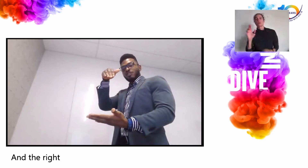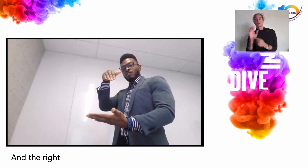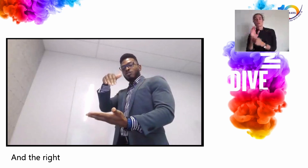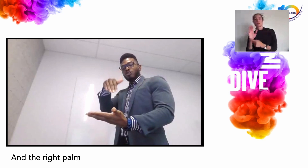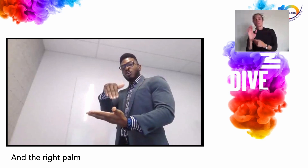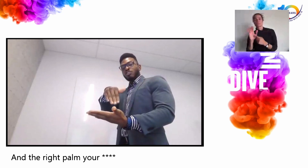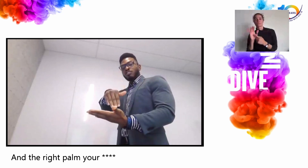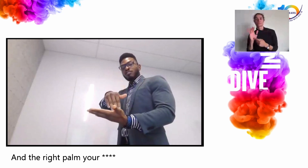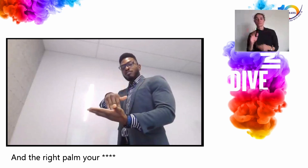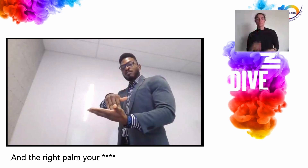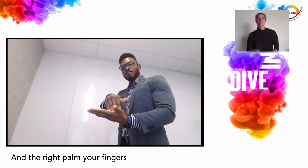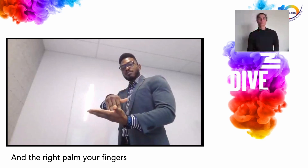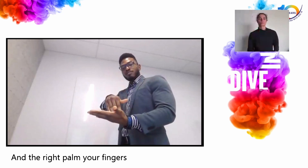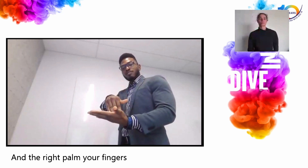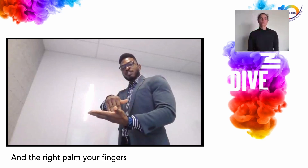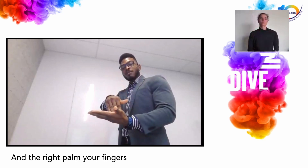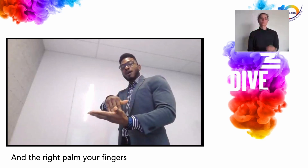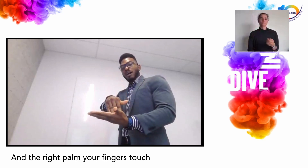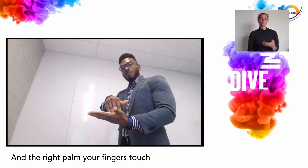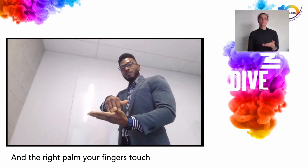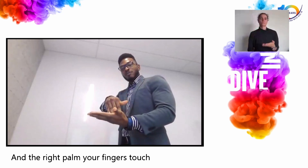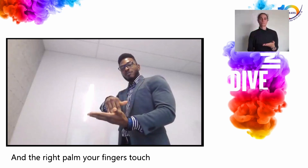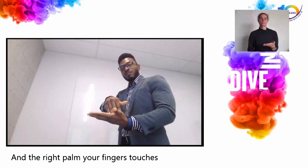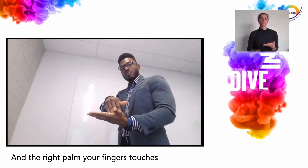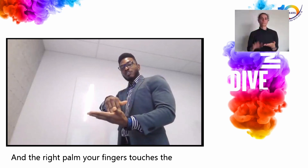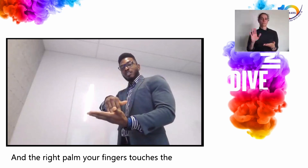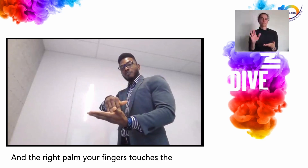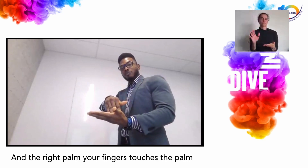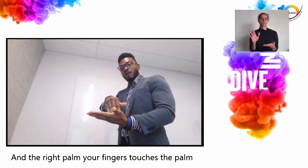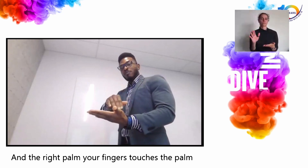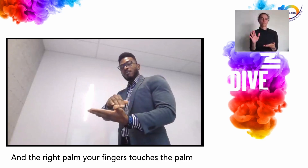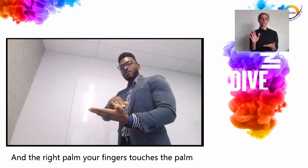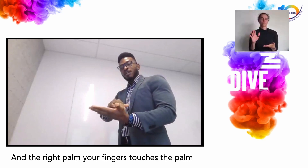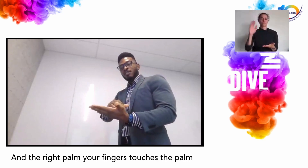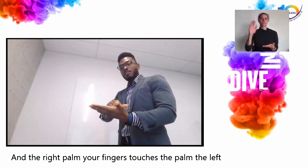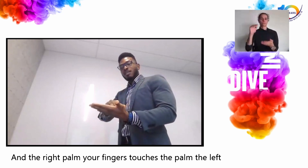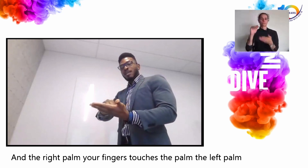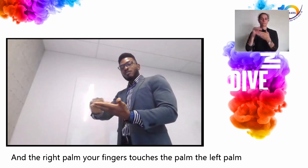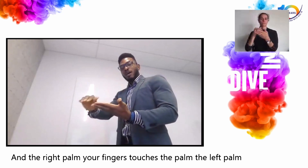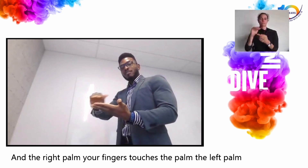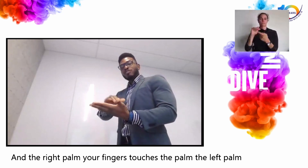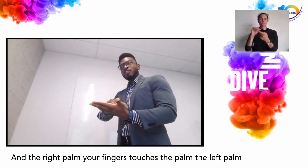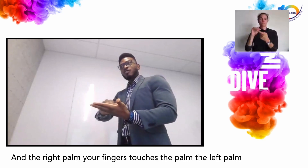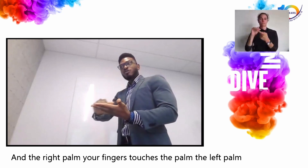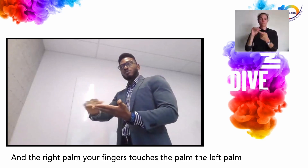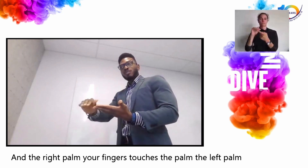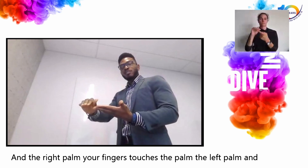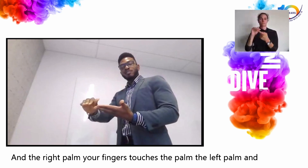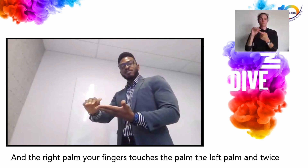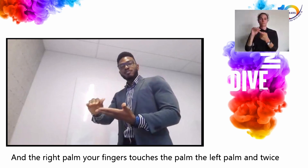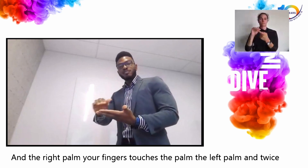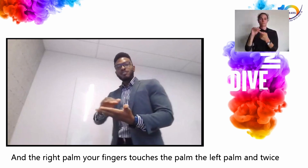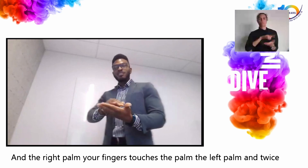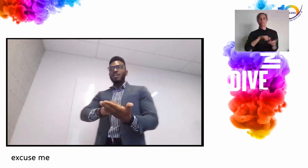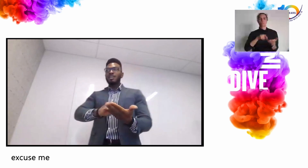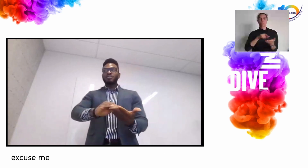fingers touches the palm, your left palm, and twice. Excuse